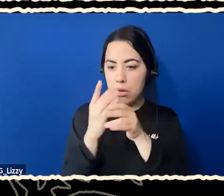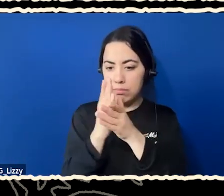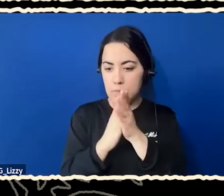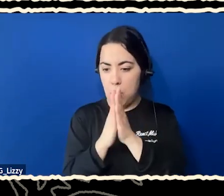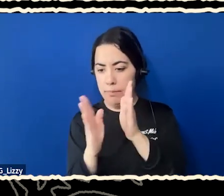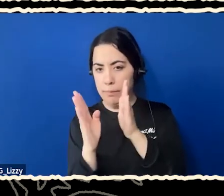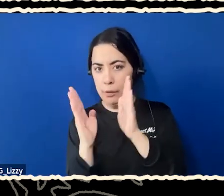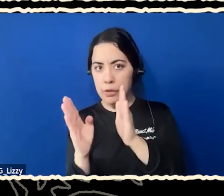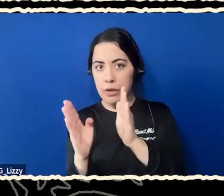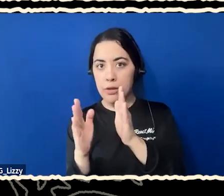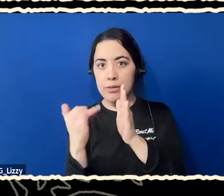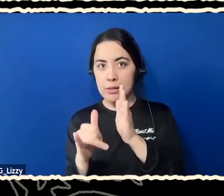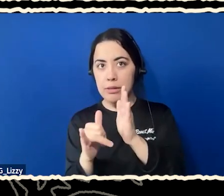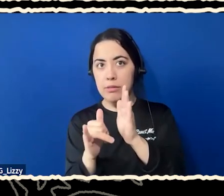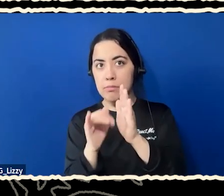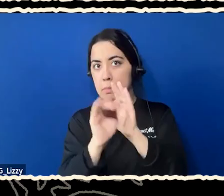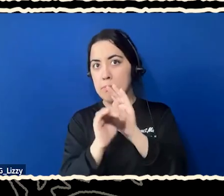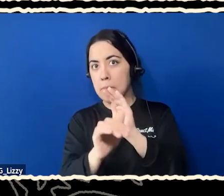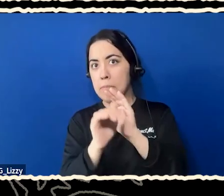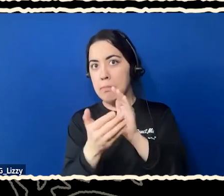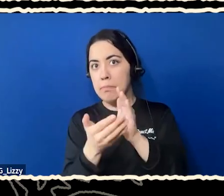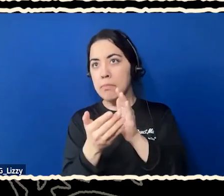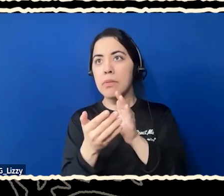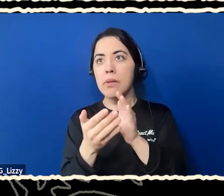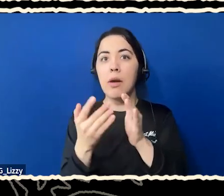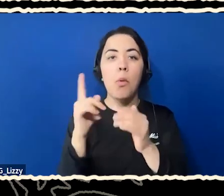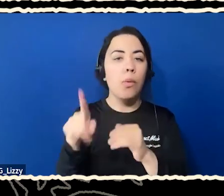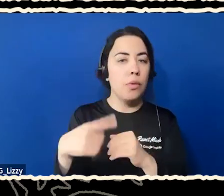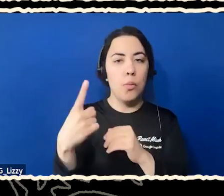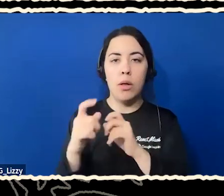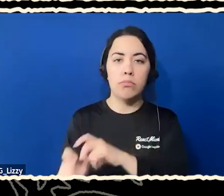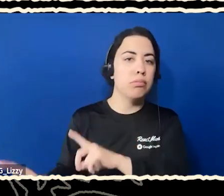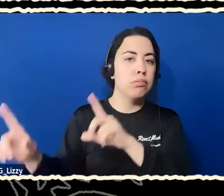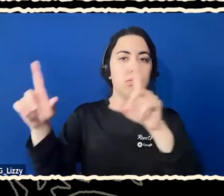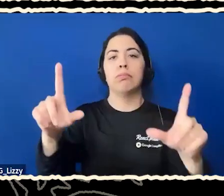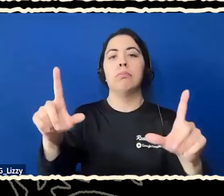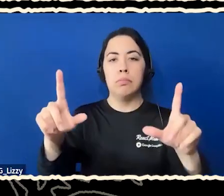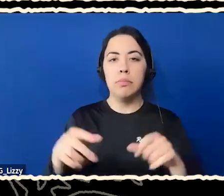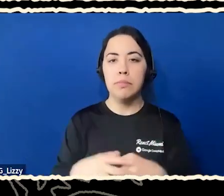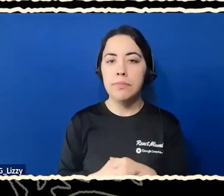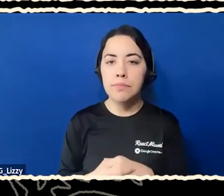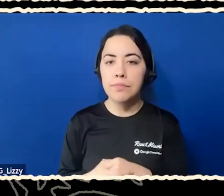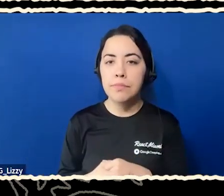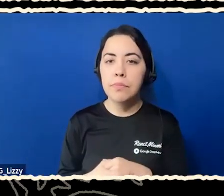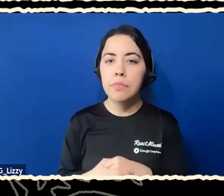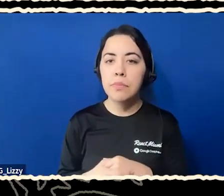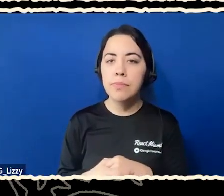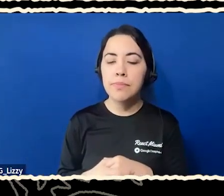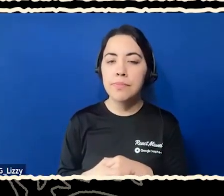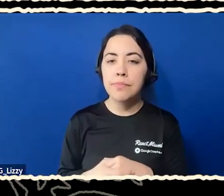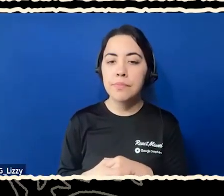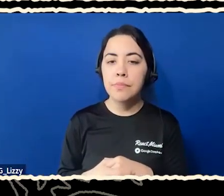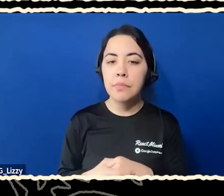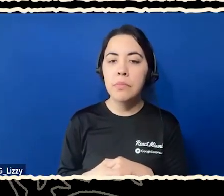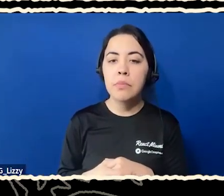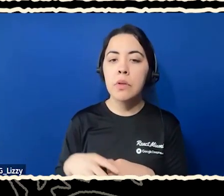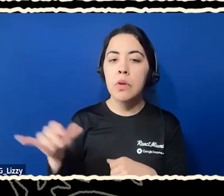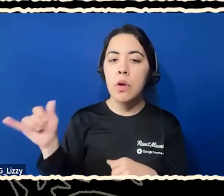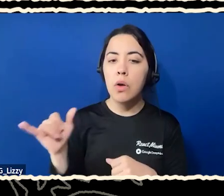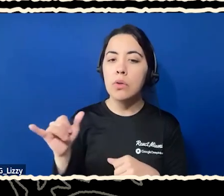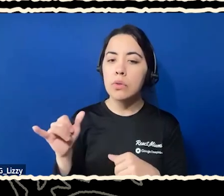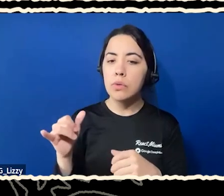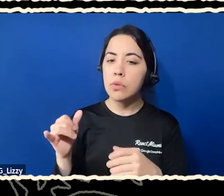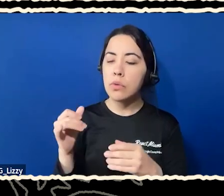What else? Custom garbage collection, time and stale time. So this gives you fine-grained control over the trade-off between data freshness and